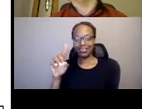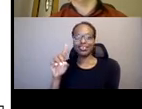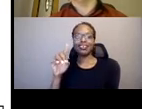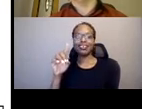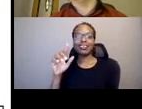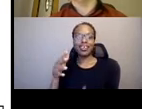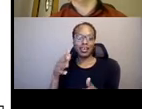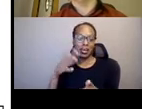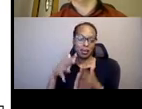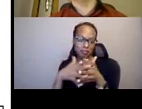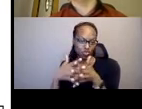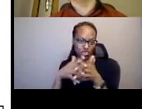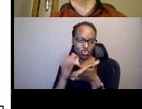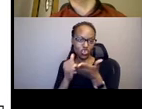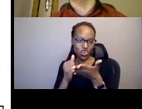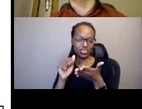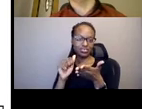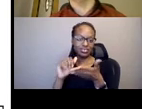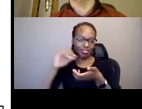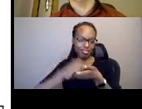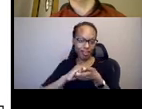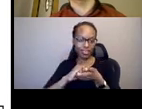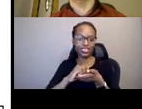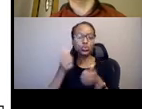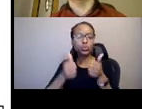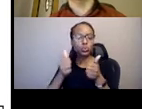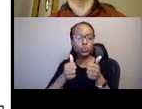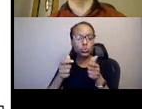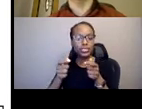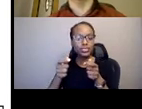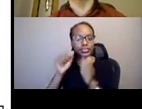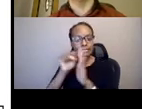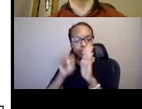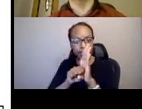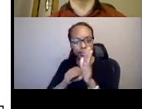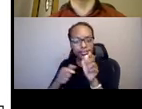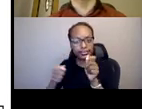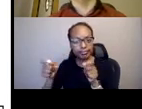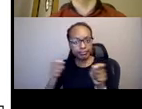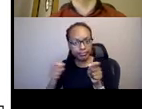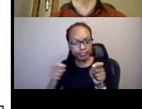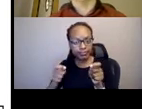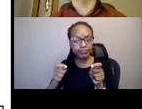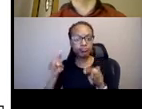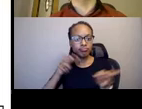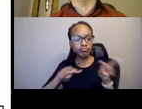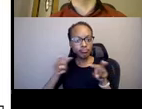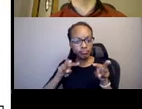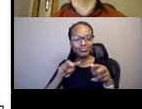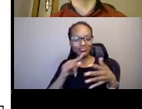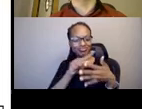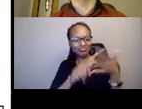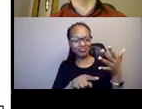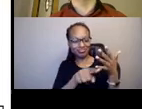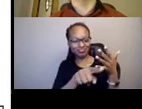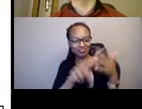Maryland, DC, Virginia, West Virginia, Delaware, and the Virgin Islands, US Virgin Islands. And of